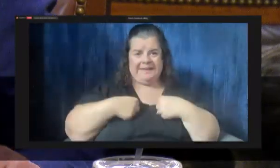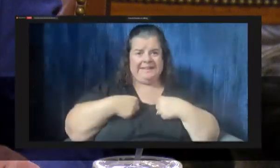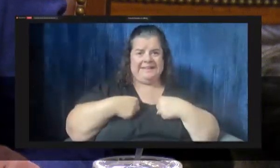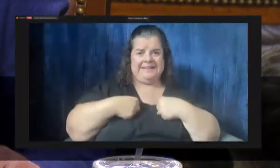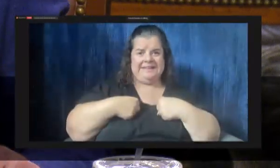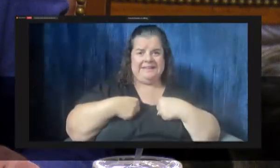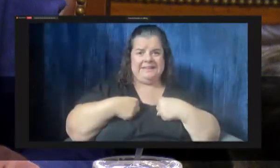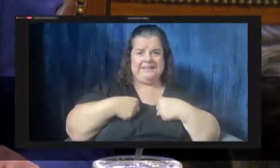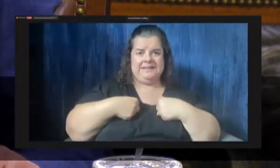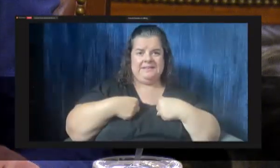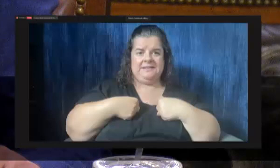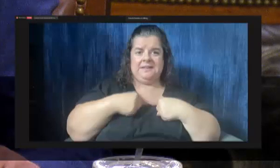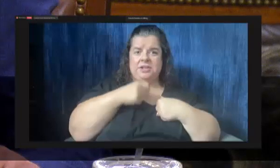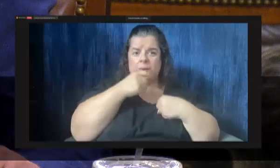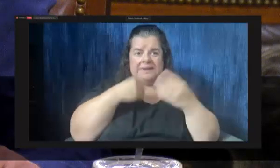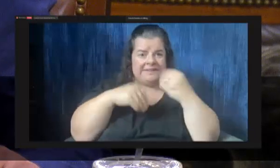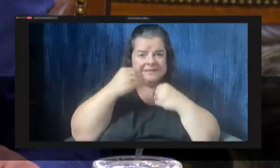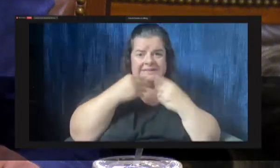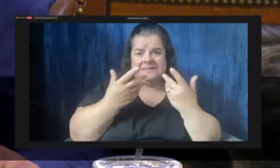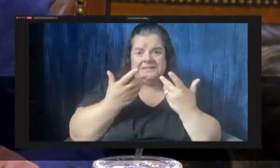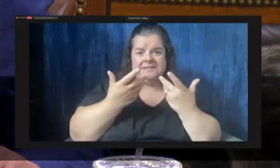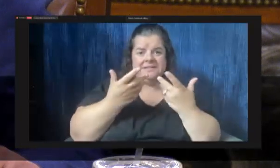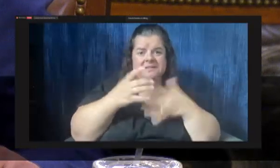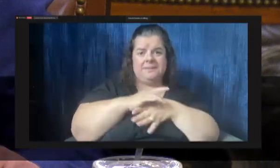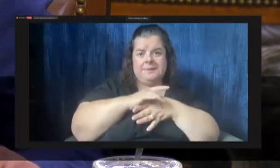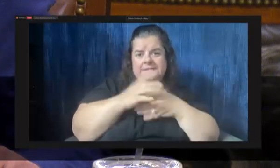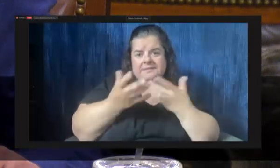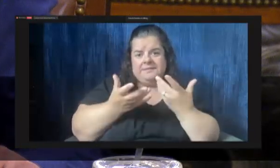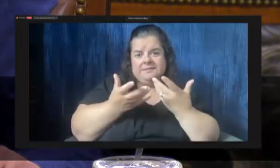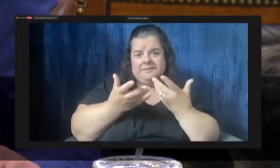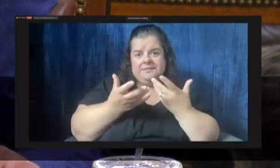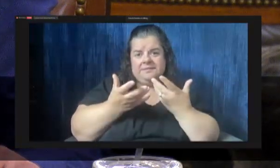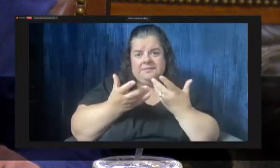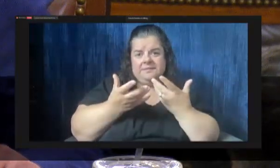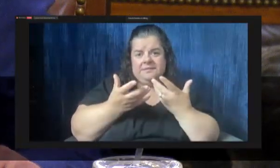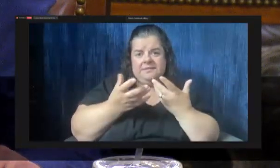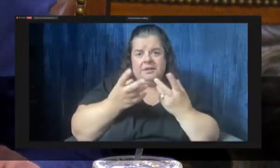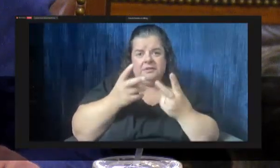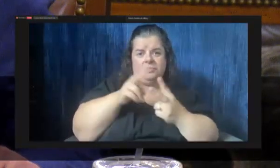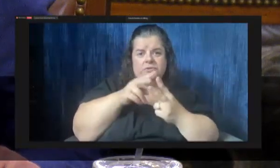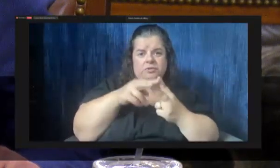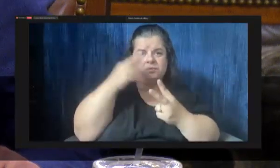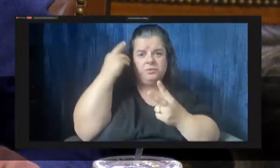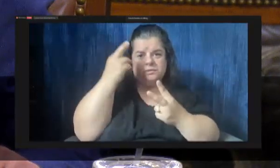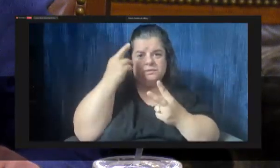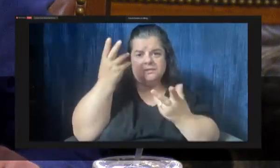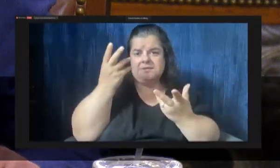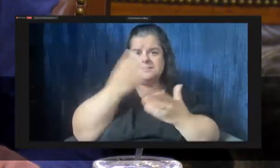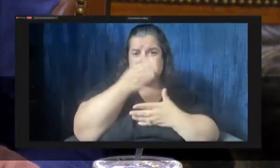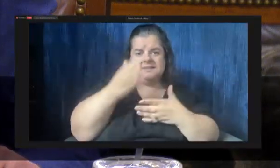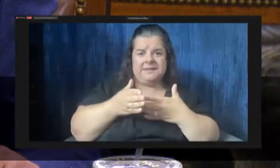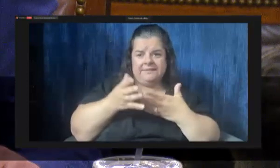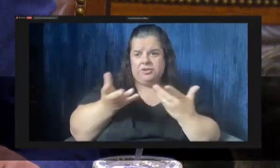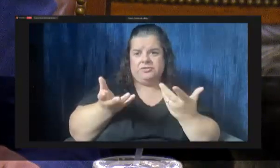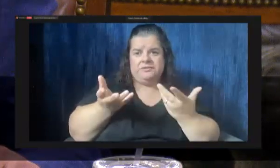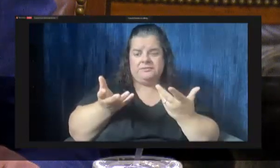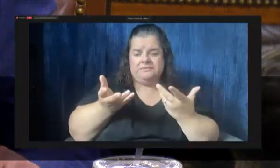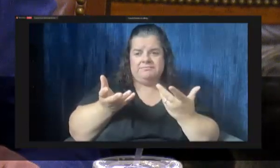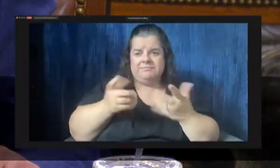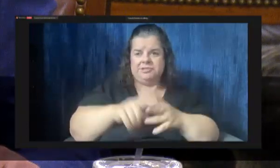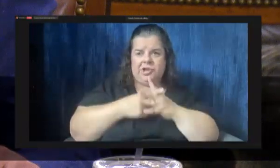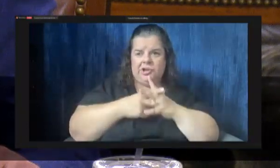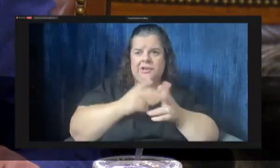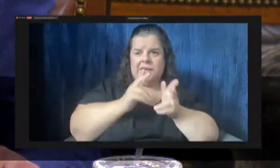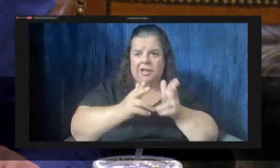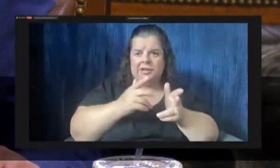and I don't eat the meat. So for those two reasons, I've never picked up a hunting rifle since I was the time